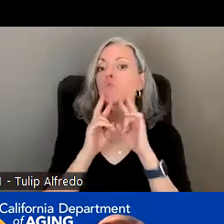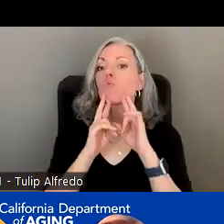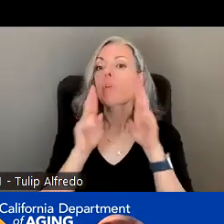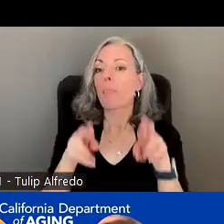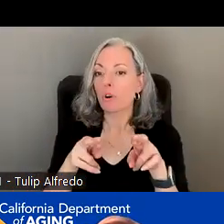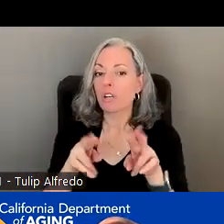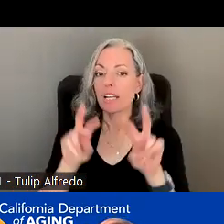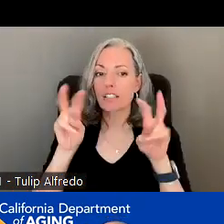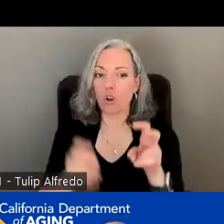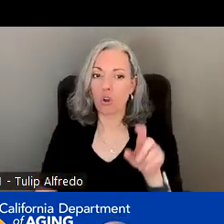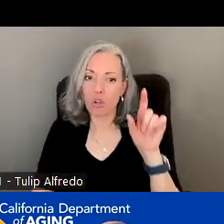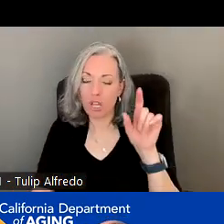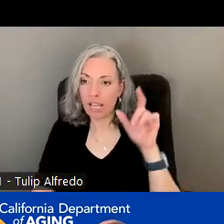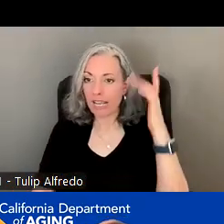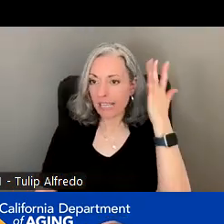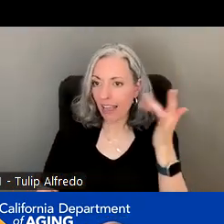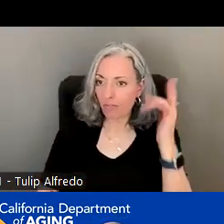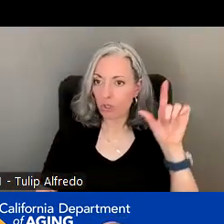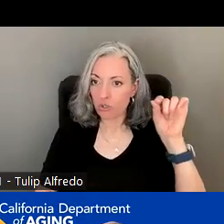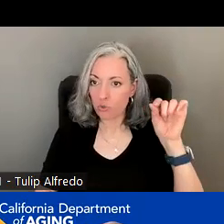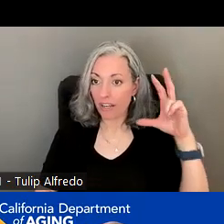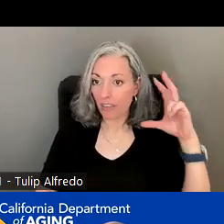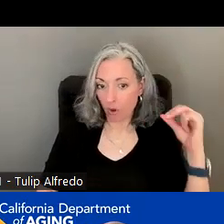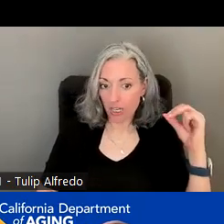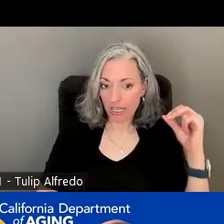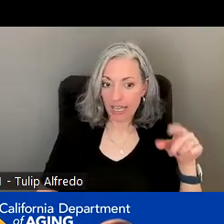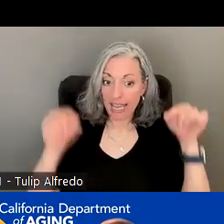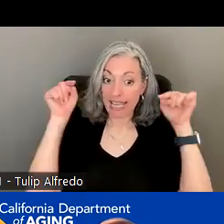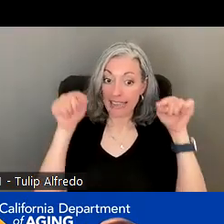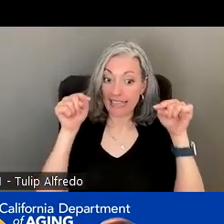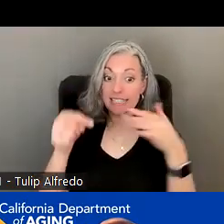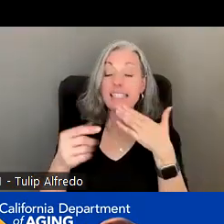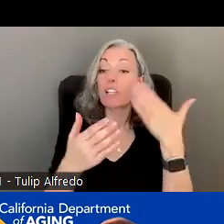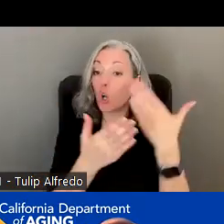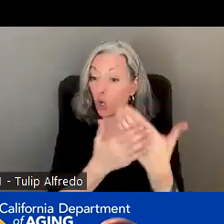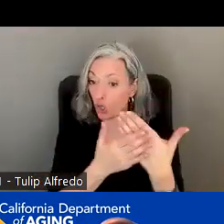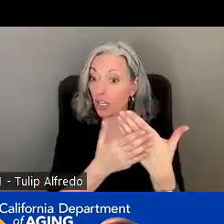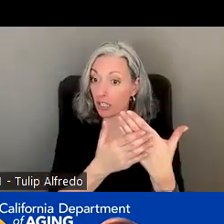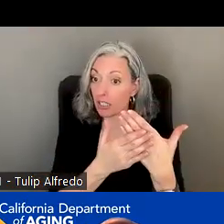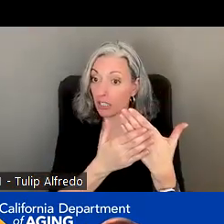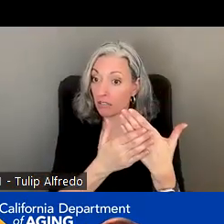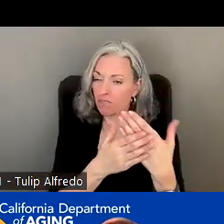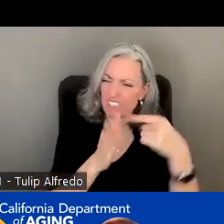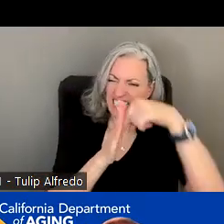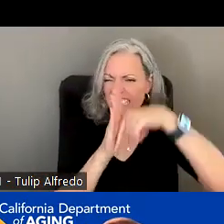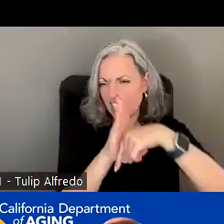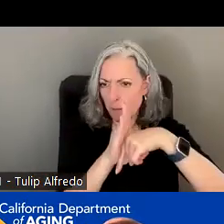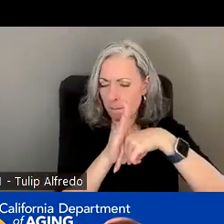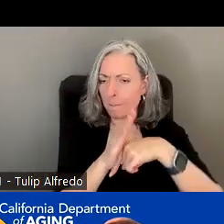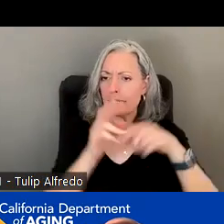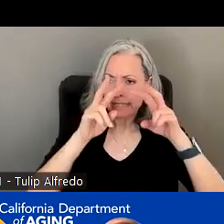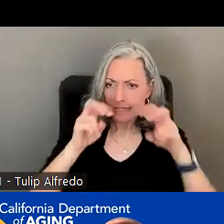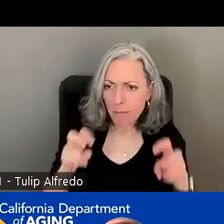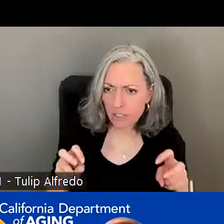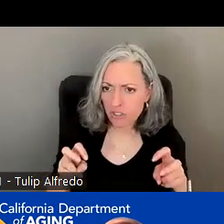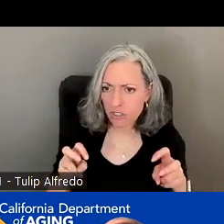California 2030. And this is a good, an intensive examination